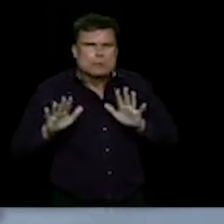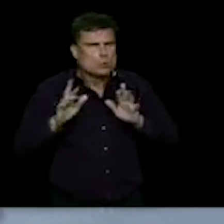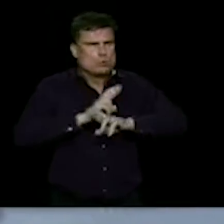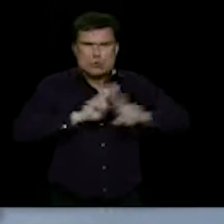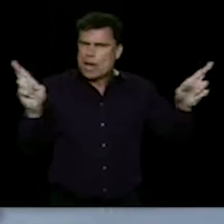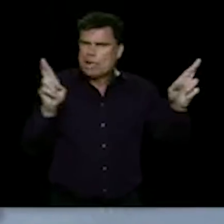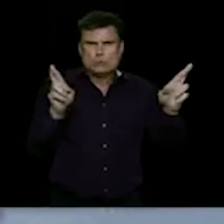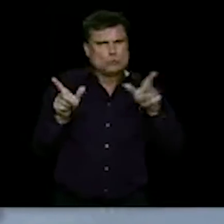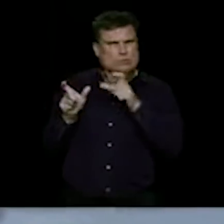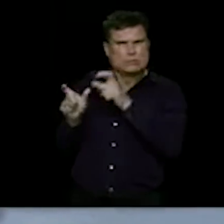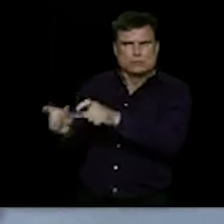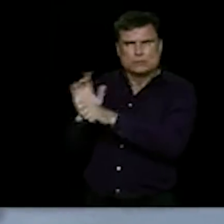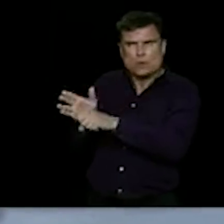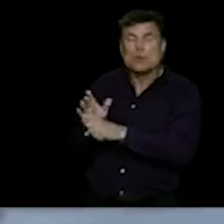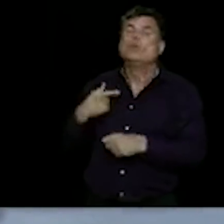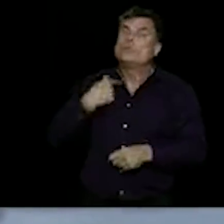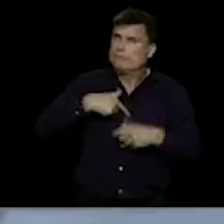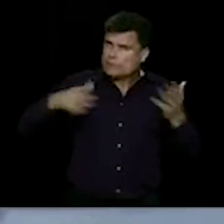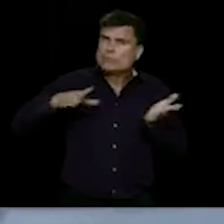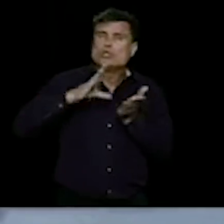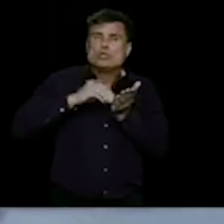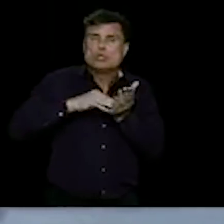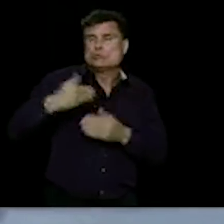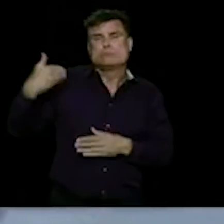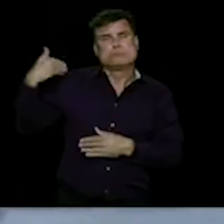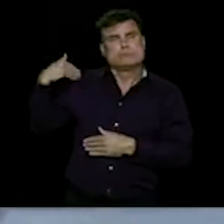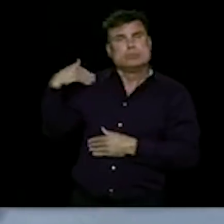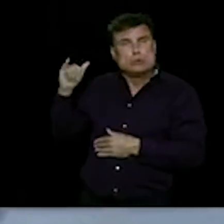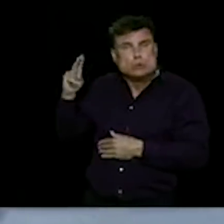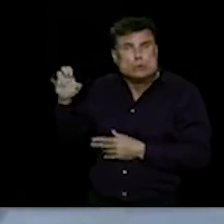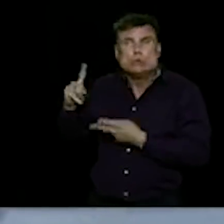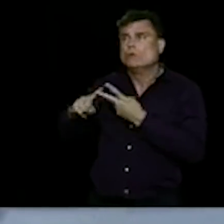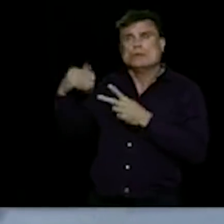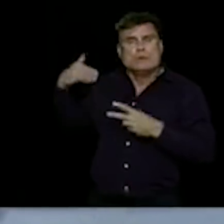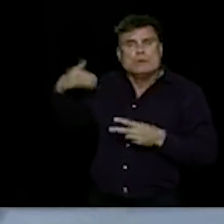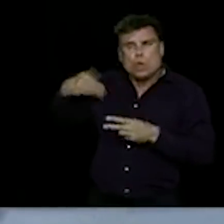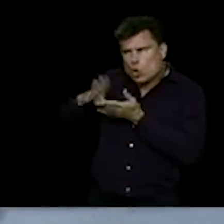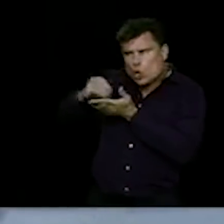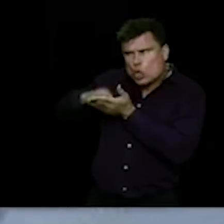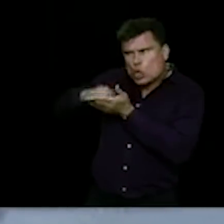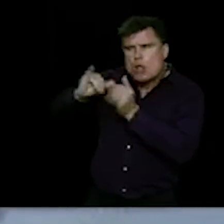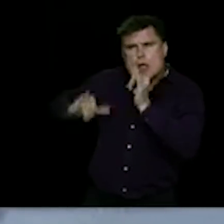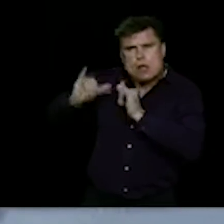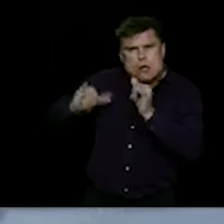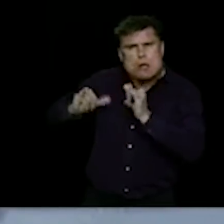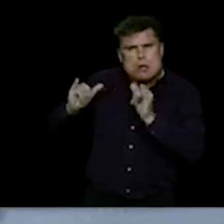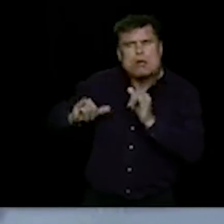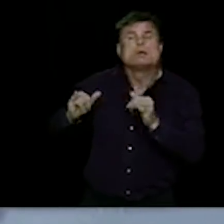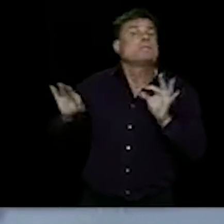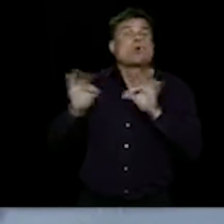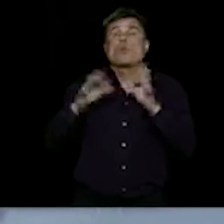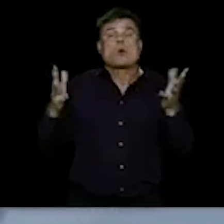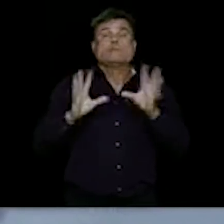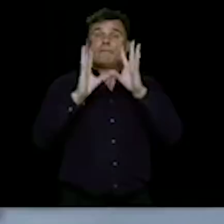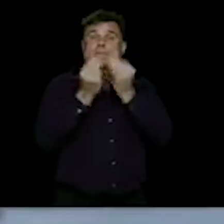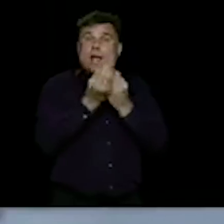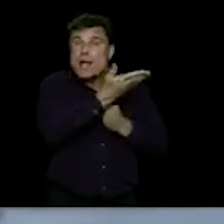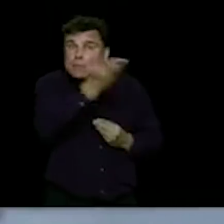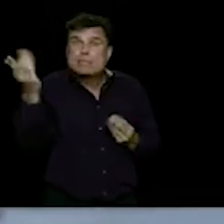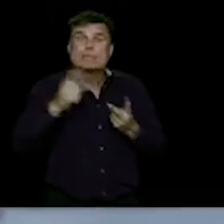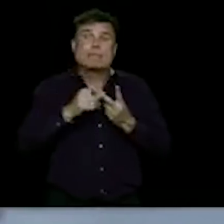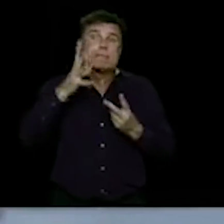of protection will help us. And we need to work together, all of us now, with our schools, our parents and families,